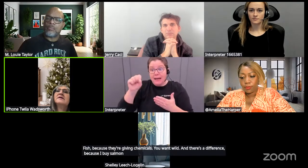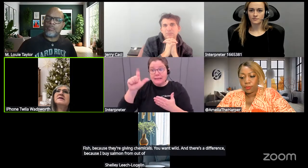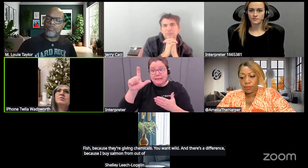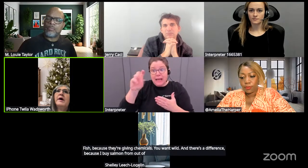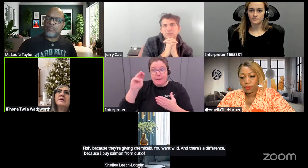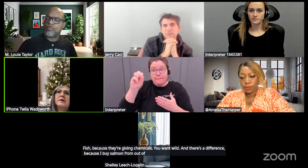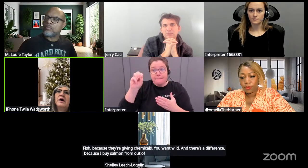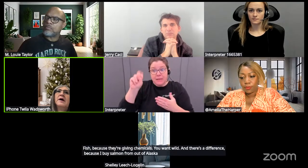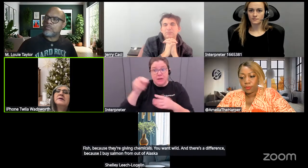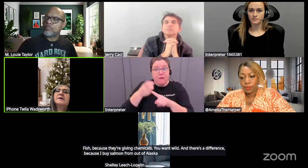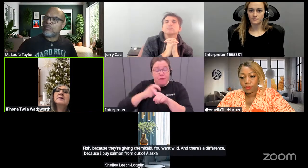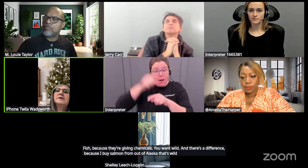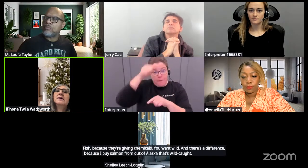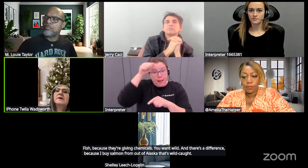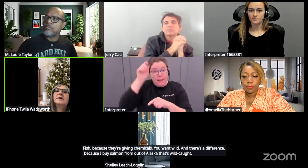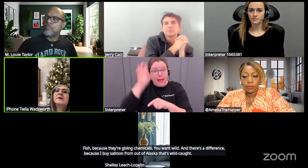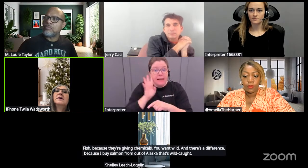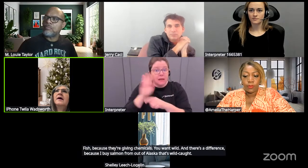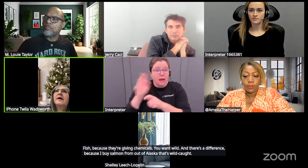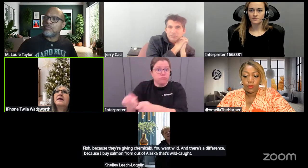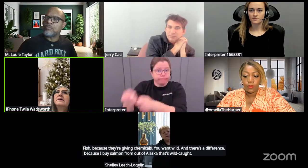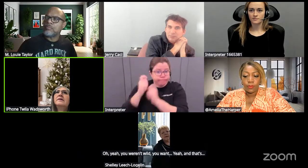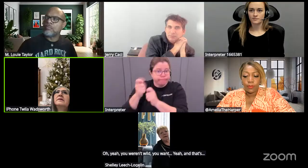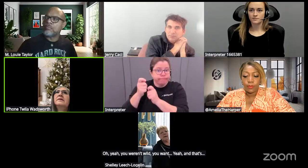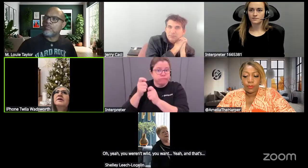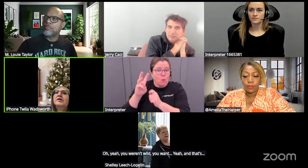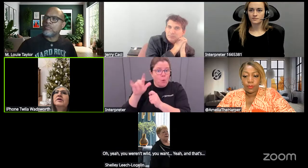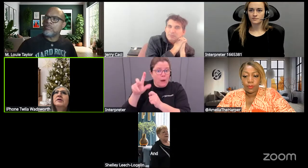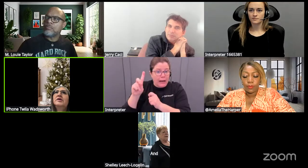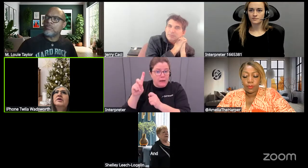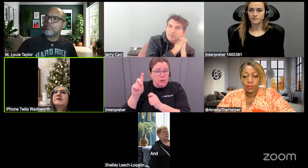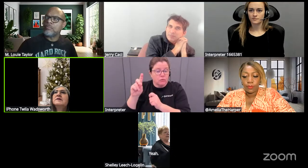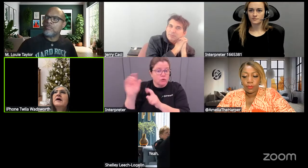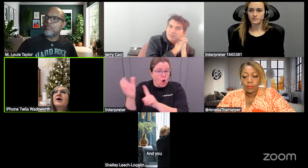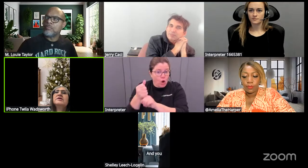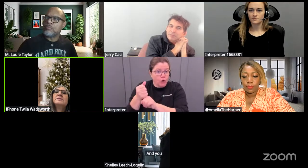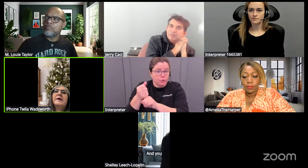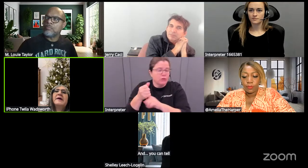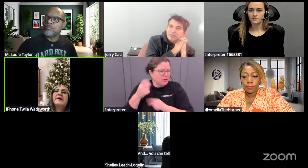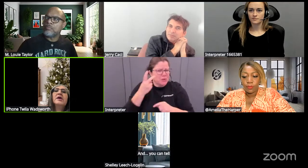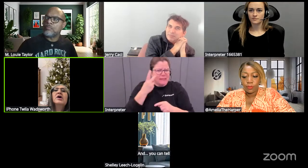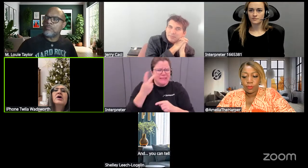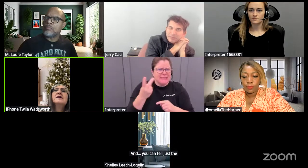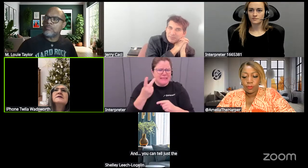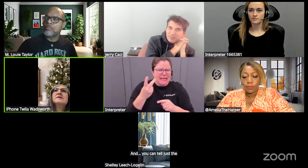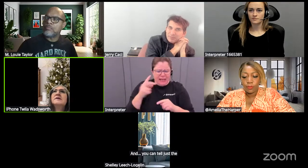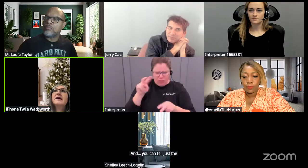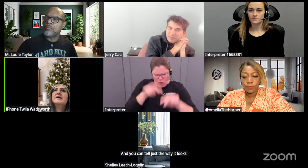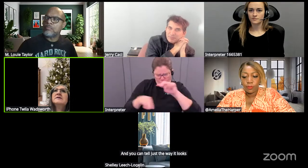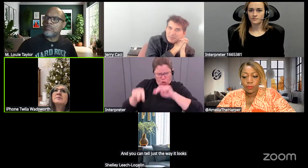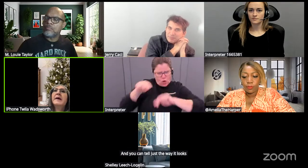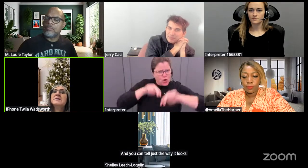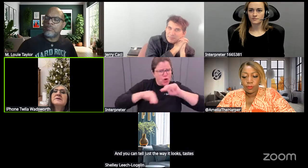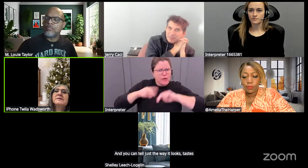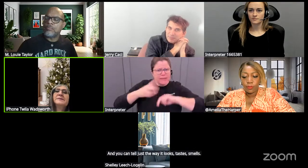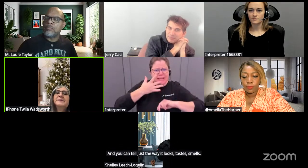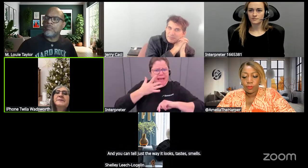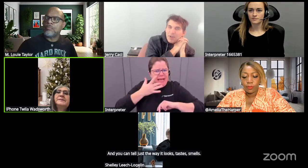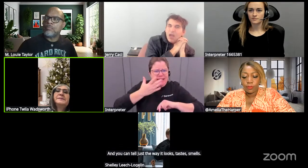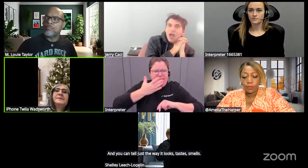Alaska that's wild caught. yeah, And you can tell just the way it looks, tastes, smells.